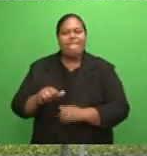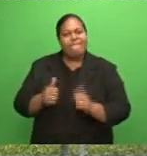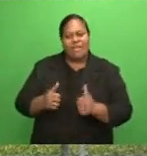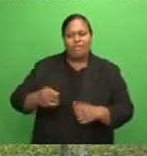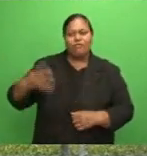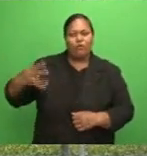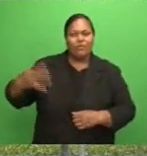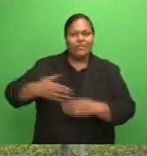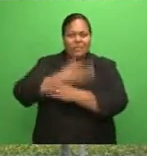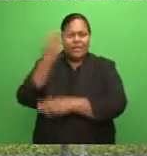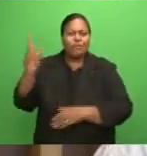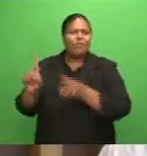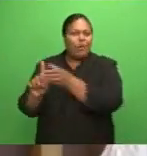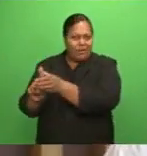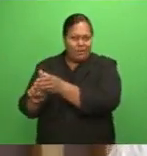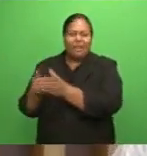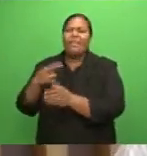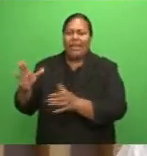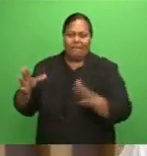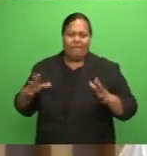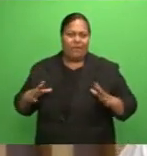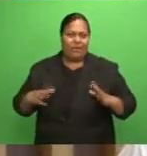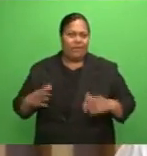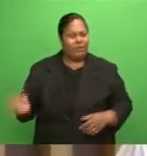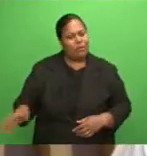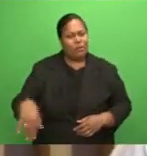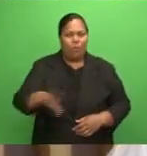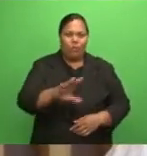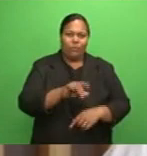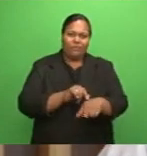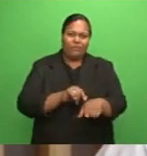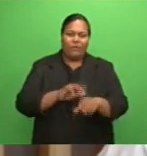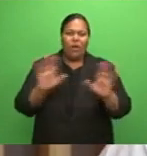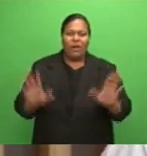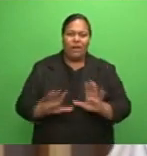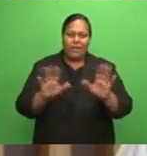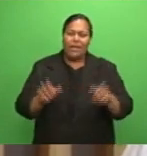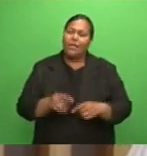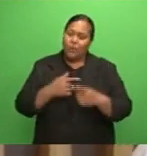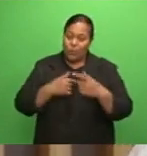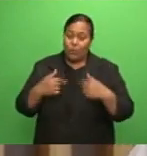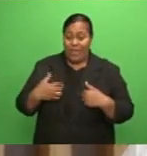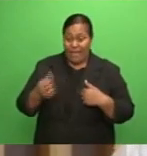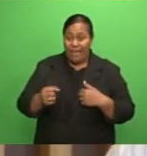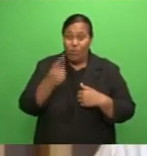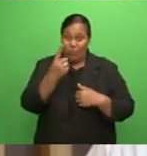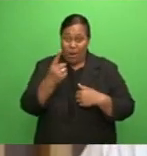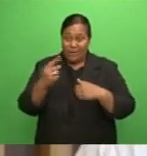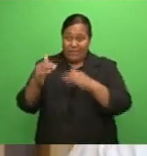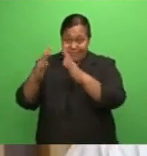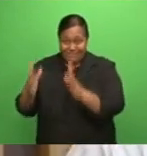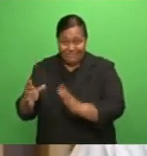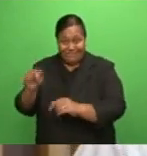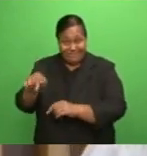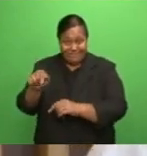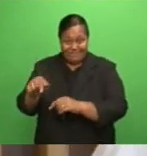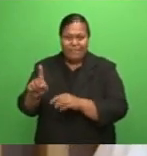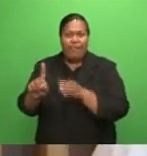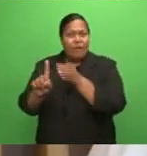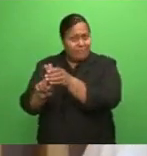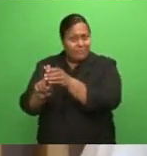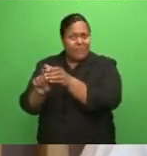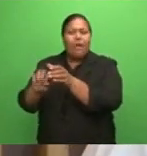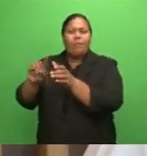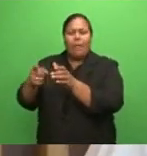negative before being released. We initially used one designated facility, then we ran out of room, then we used another designated facility. We had to move